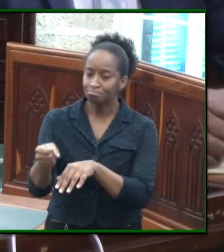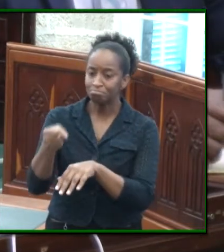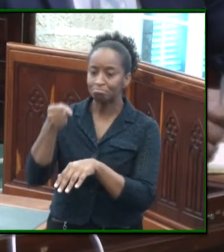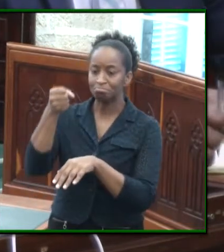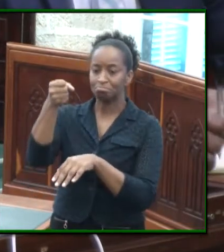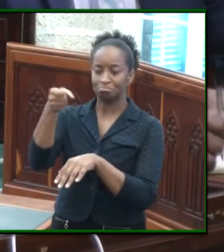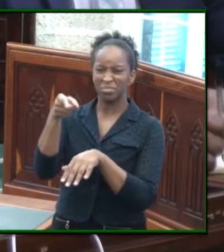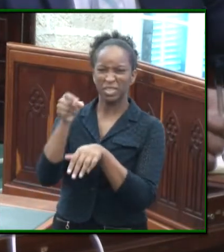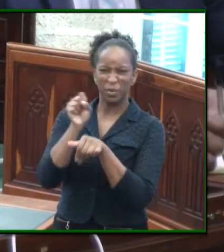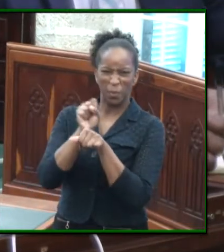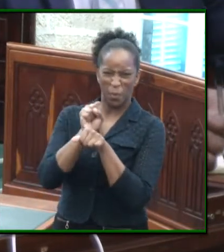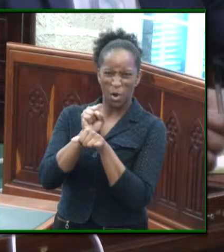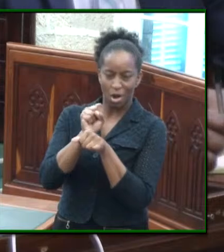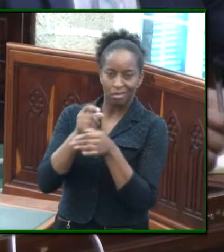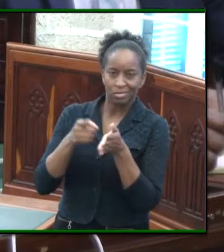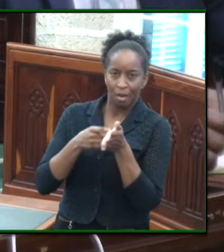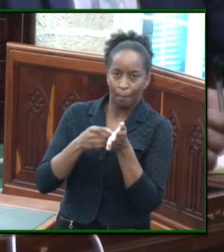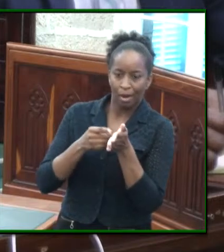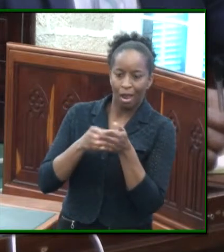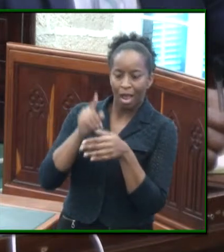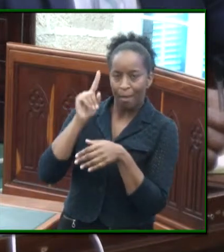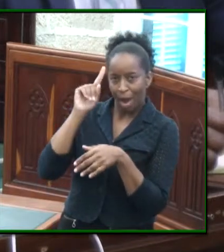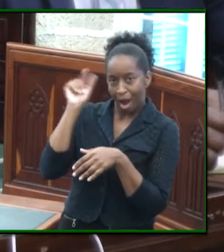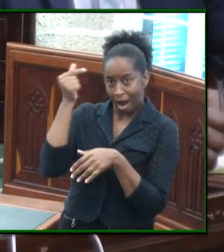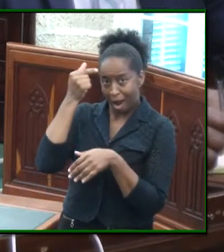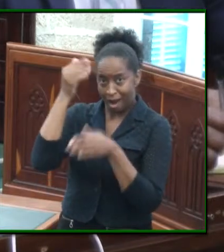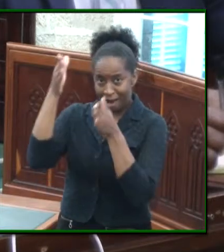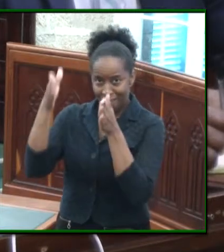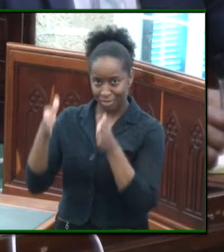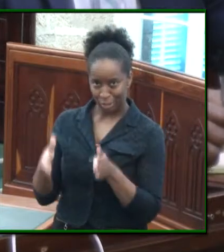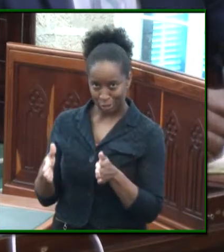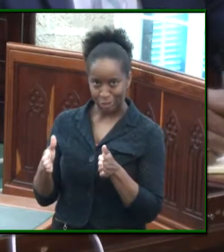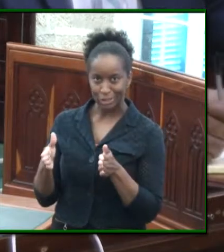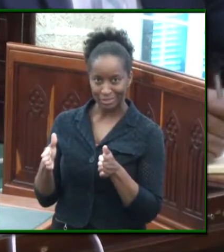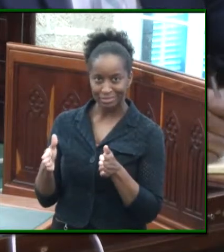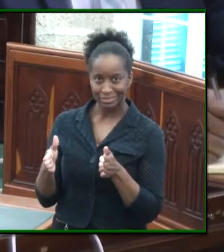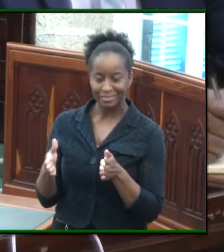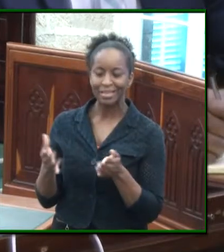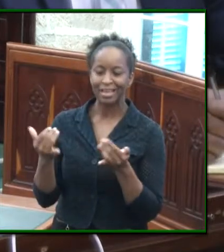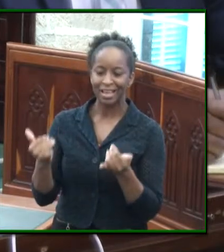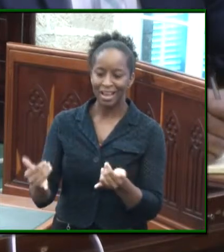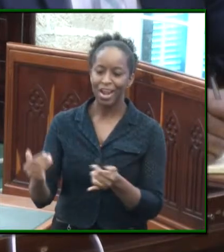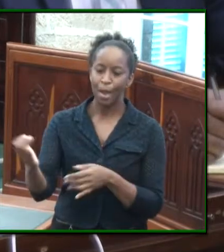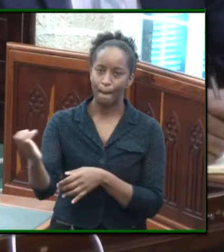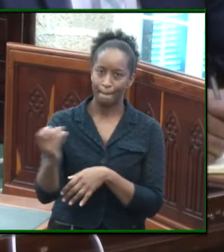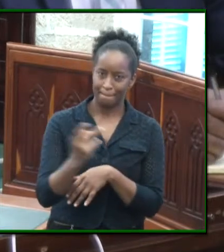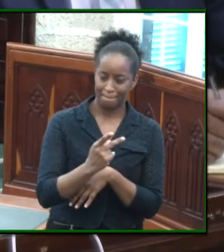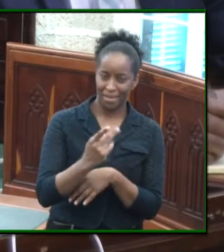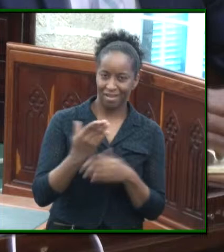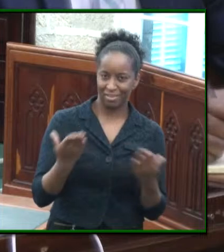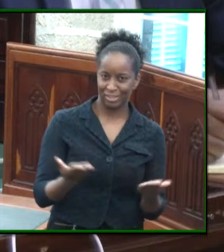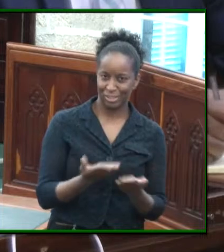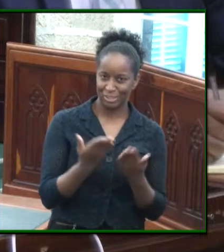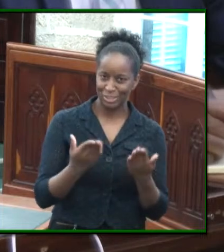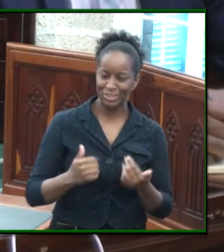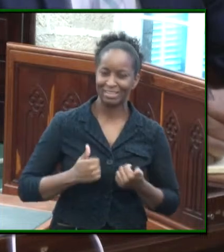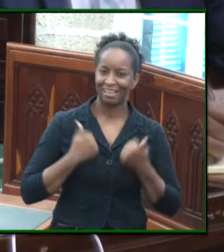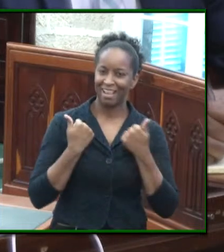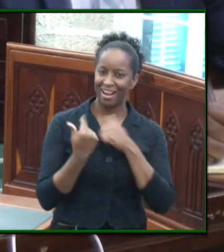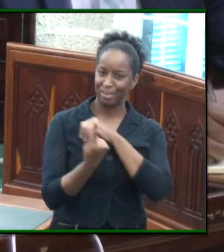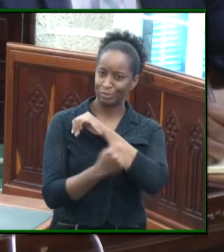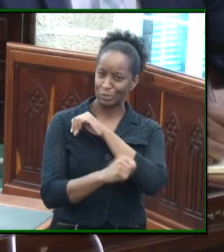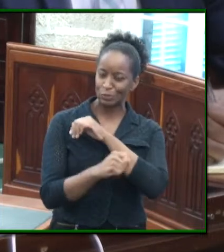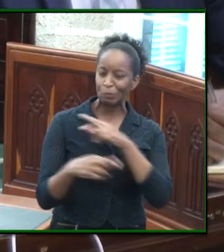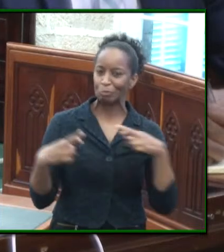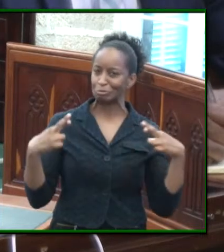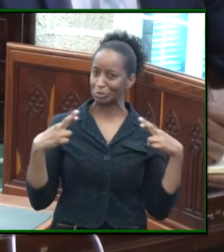numerous occasions. He's now retired to a place in St. Thomas in my constituency called Mount Wilton. I'm happy to have him back.